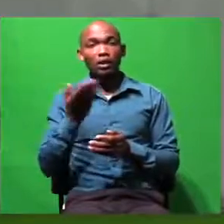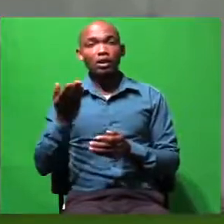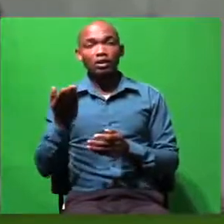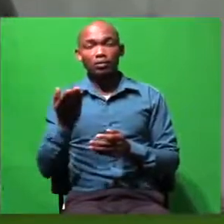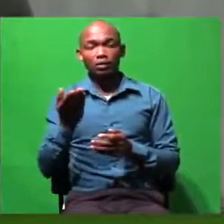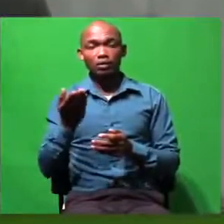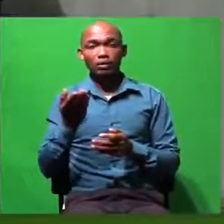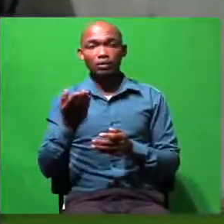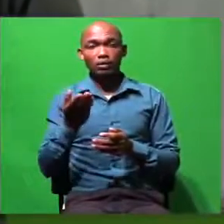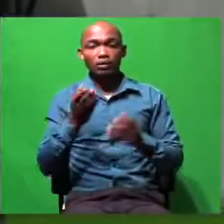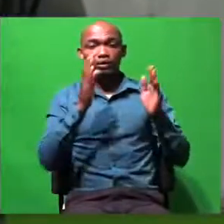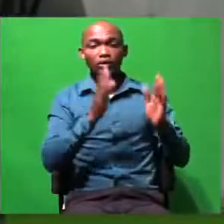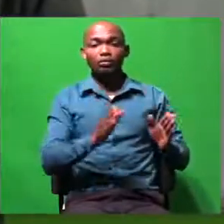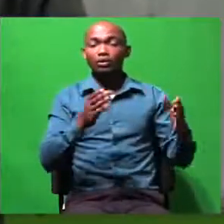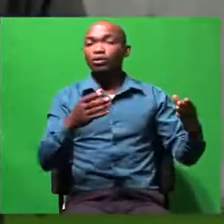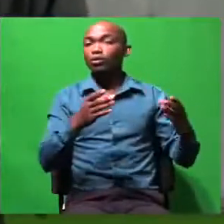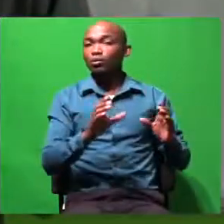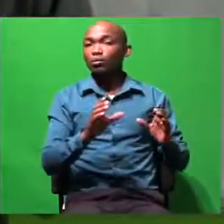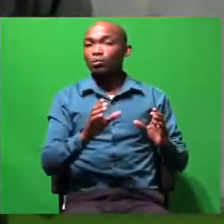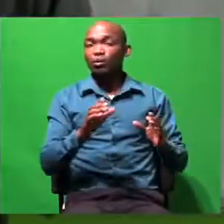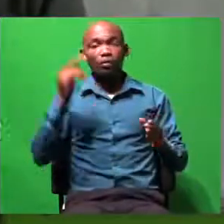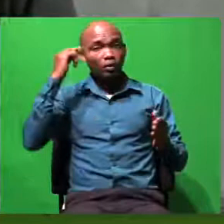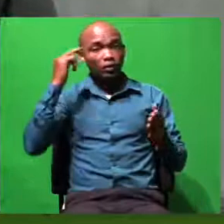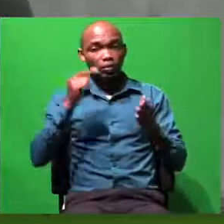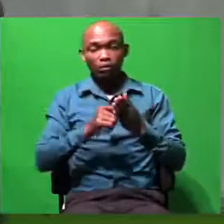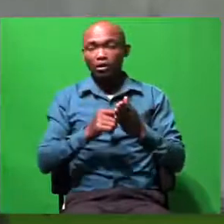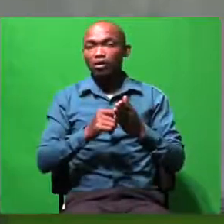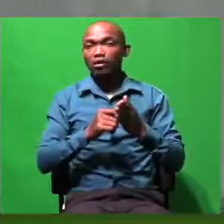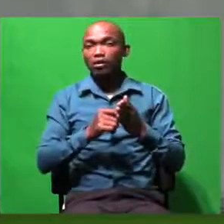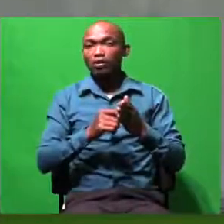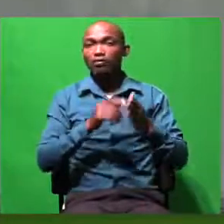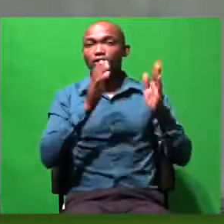of special group? What is the meaning of special group?